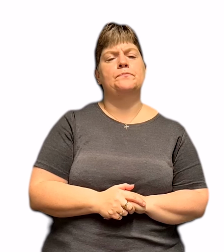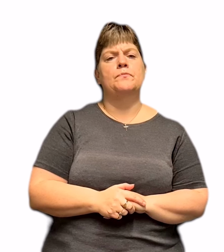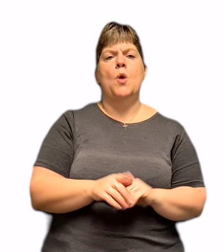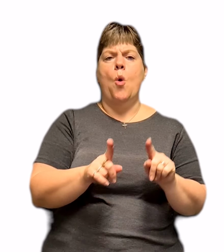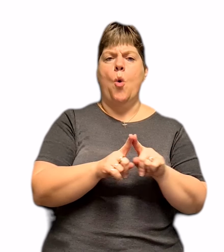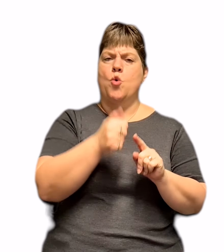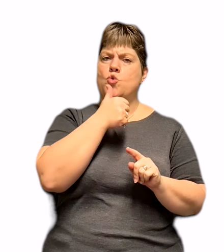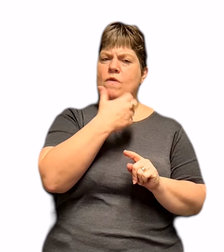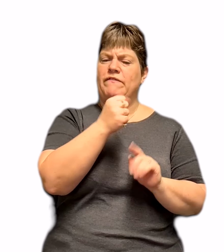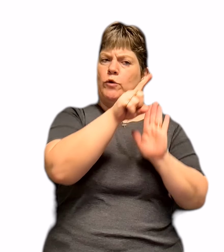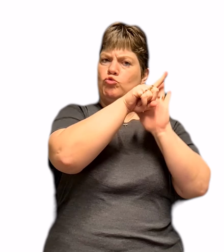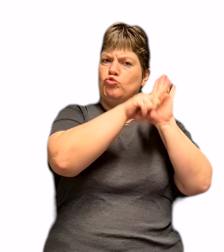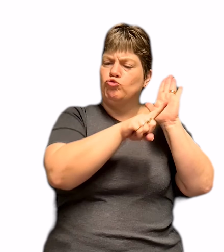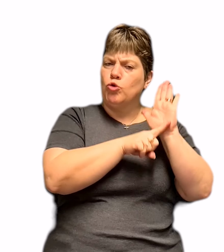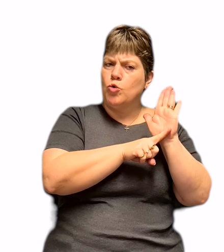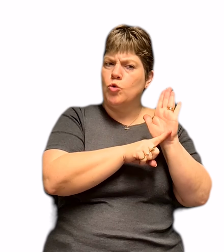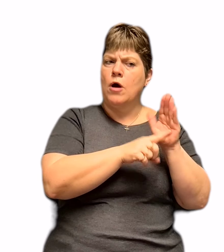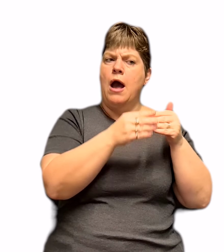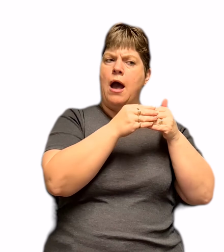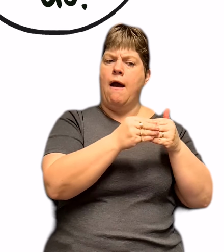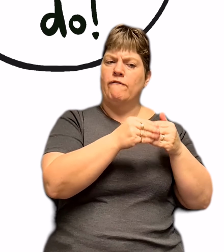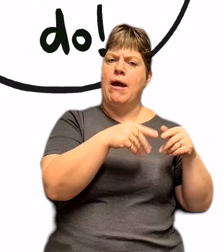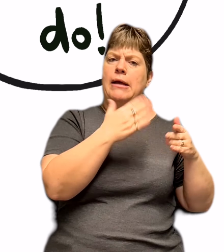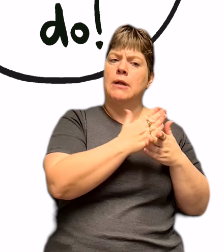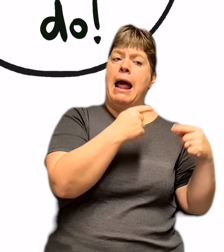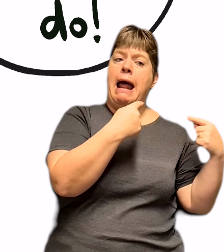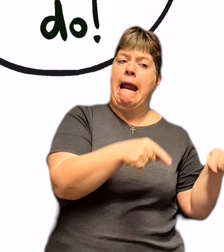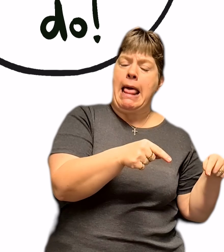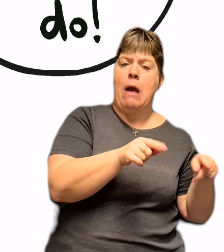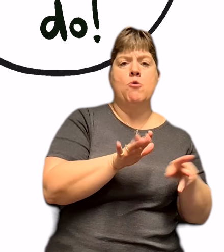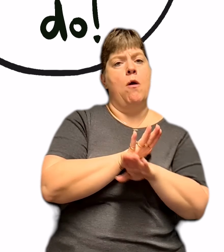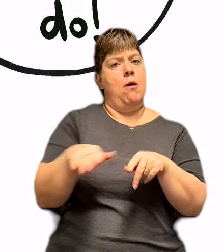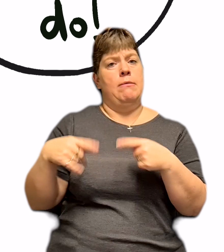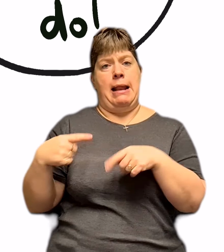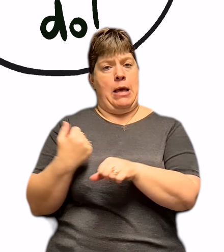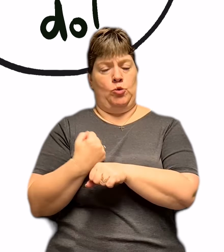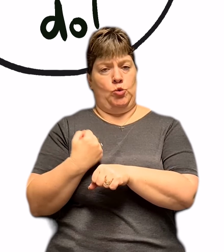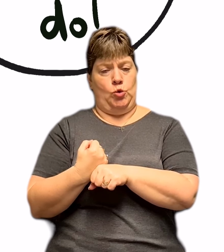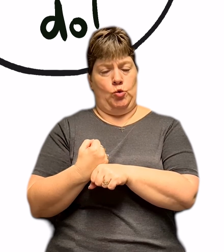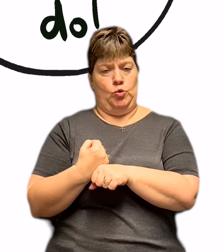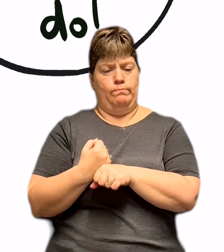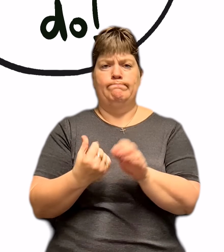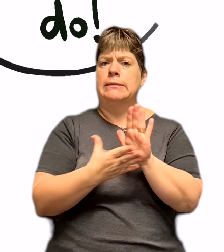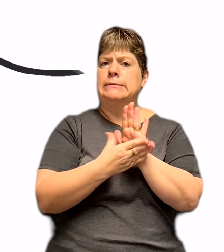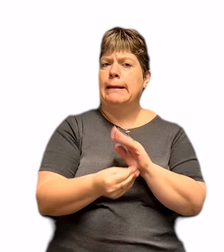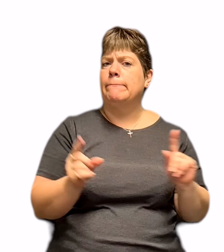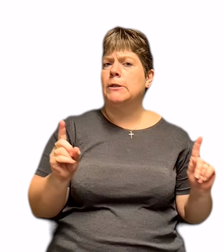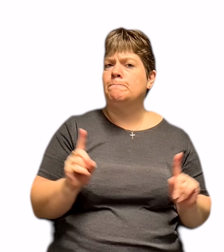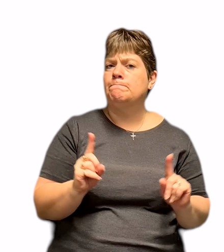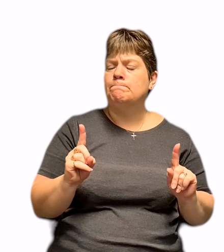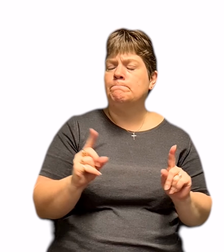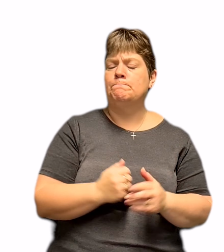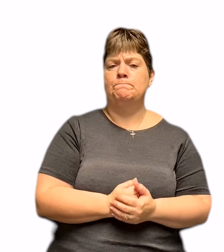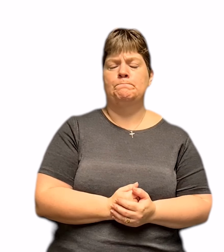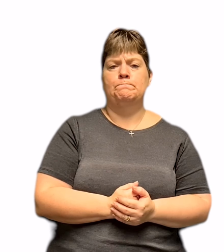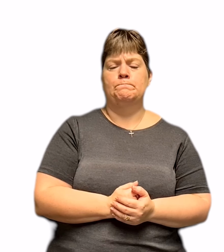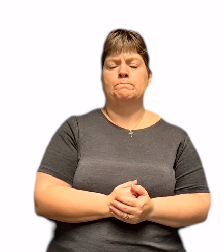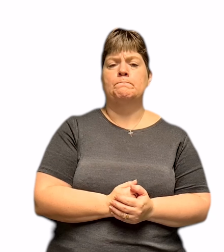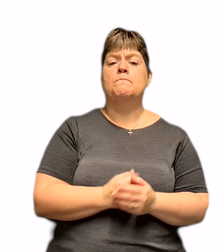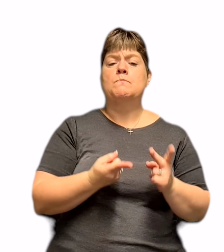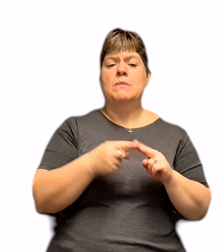It's good to have some rules about what a friend is and isn't allowed to do. For example,